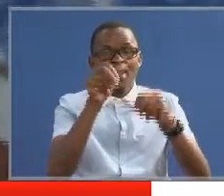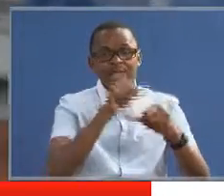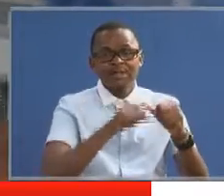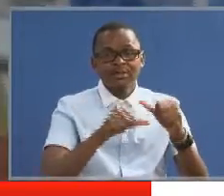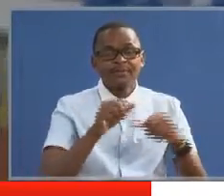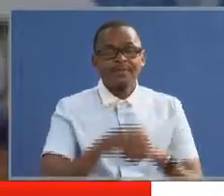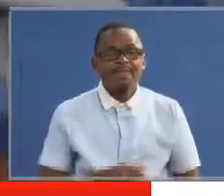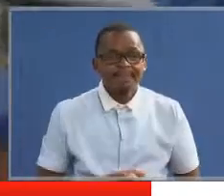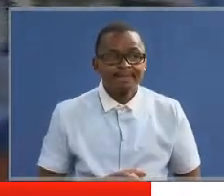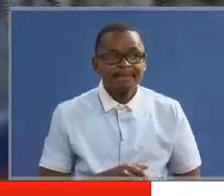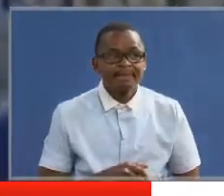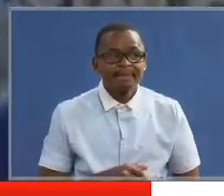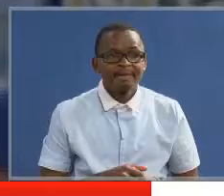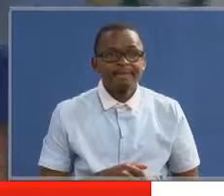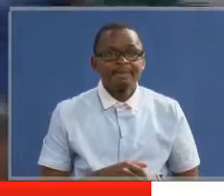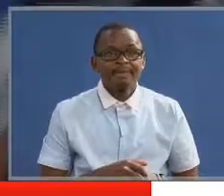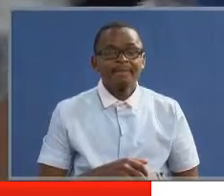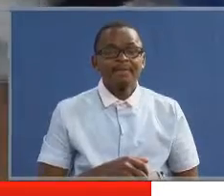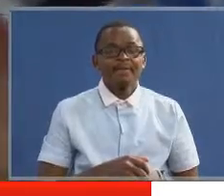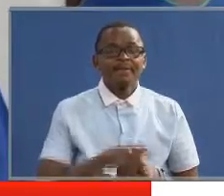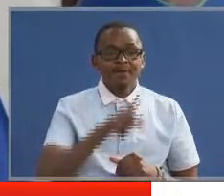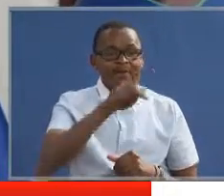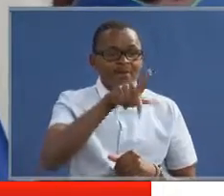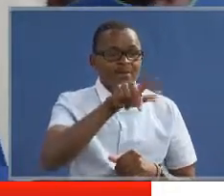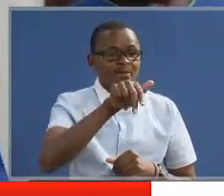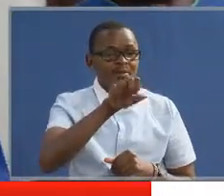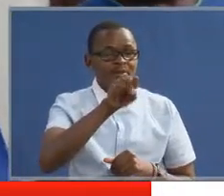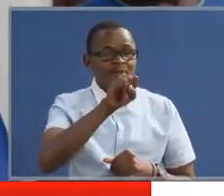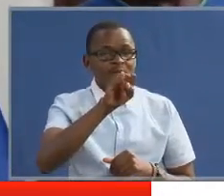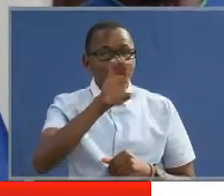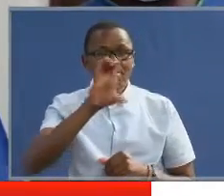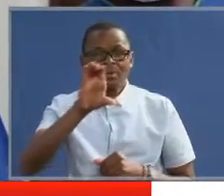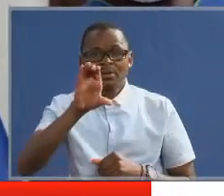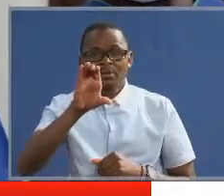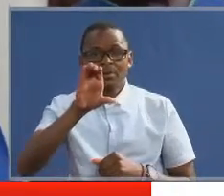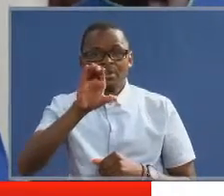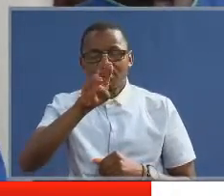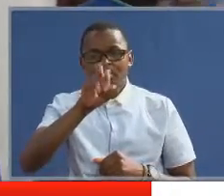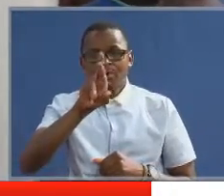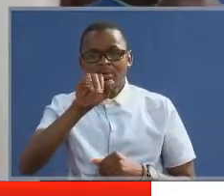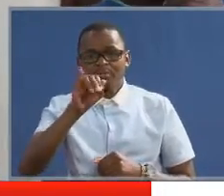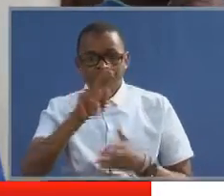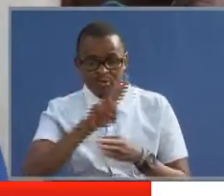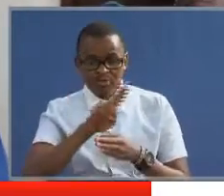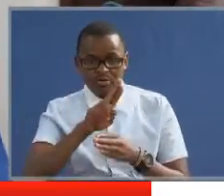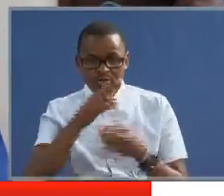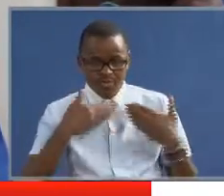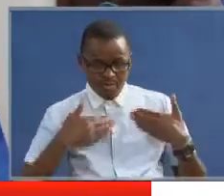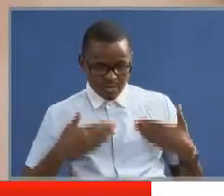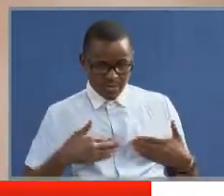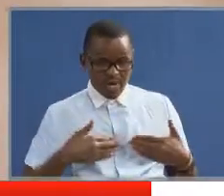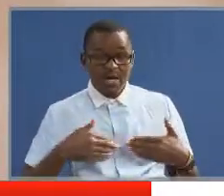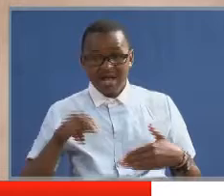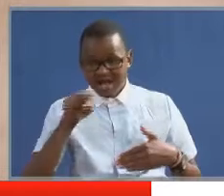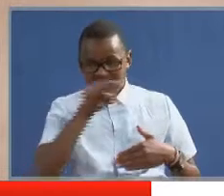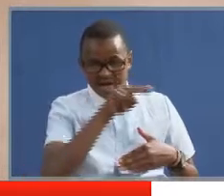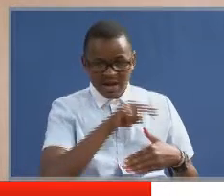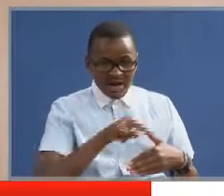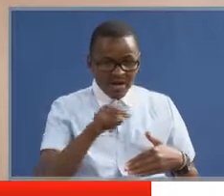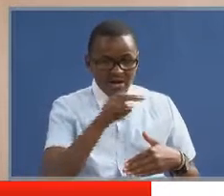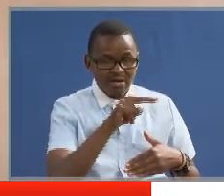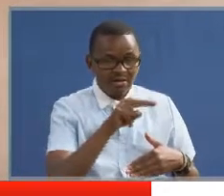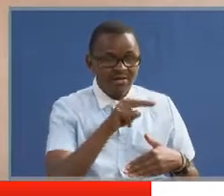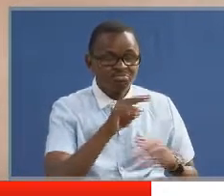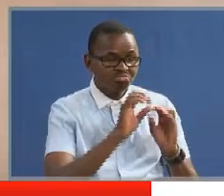activities. Plastic surgery, as explained by Dr. Martin Ajujo, utilizes the body's natural fats, hence